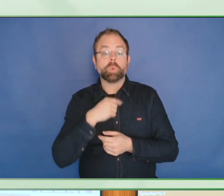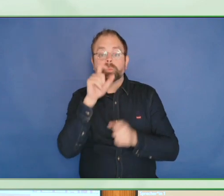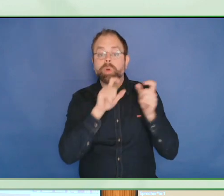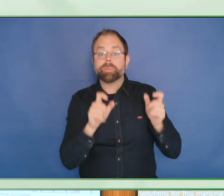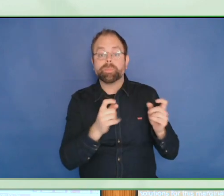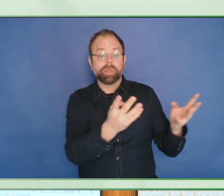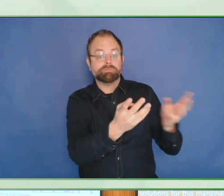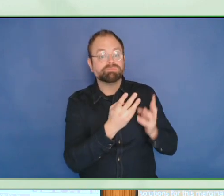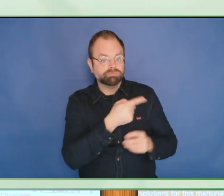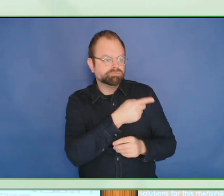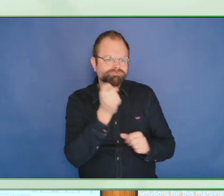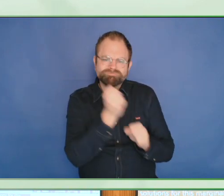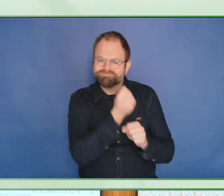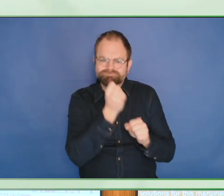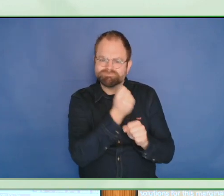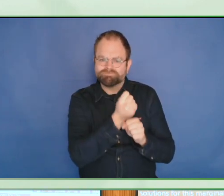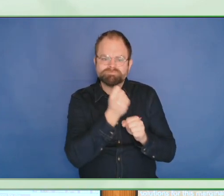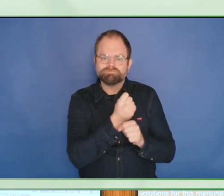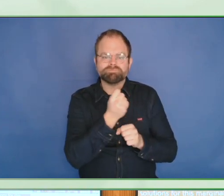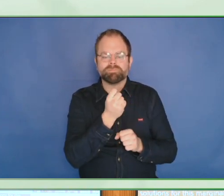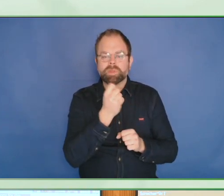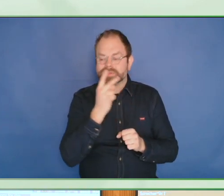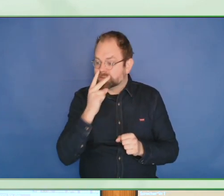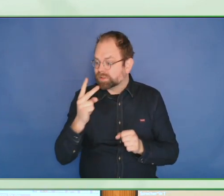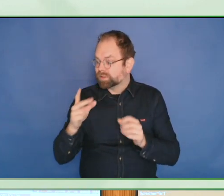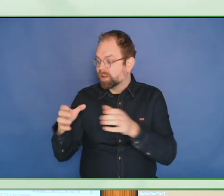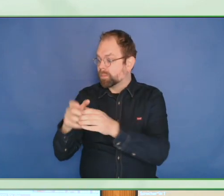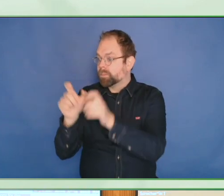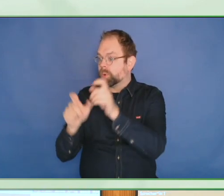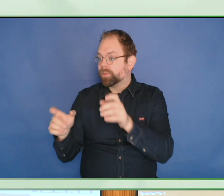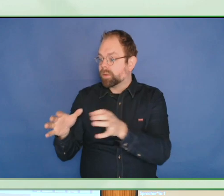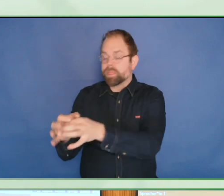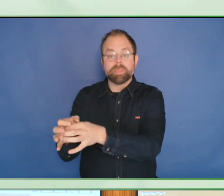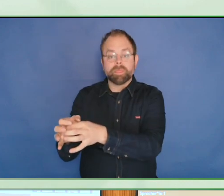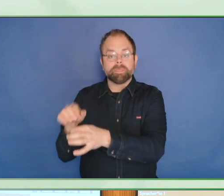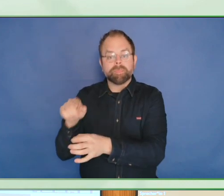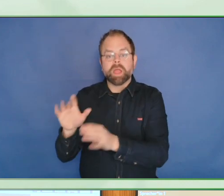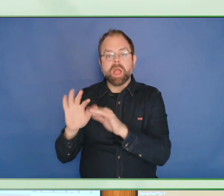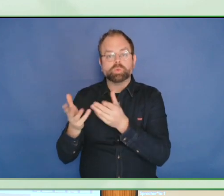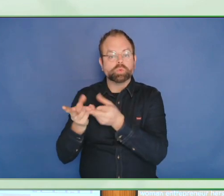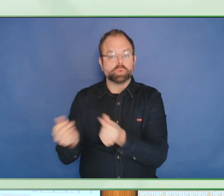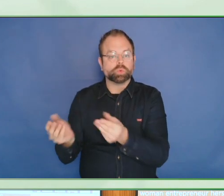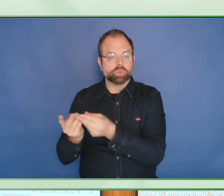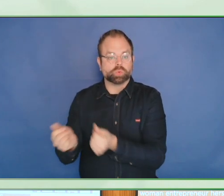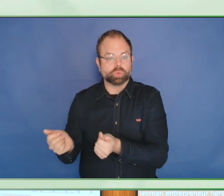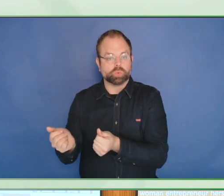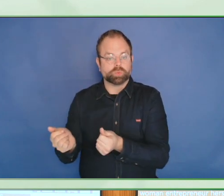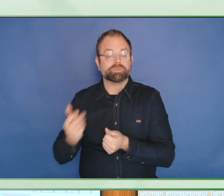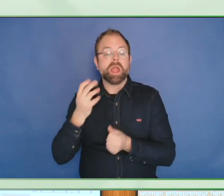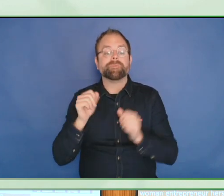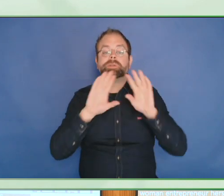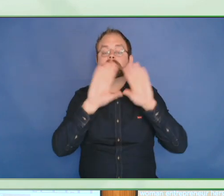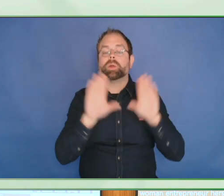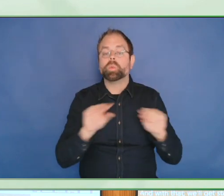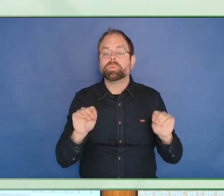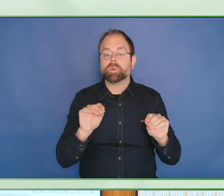Awardees, and we'll also hear from a woman entrepreneur herself. And with that, we'll get started. I'm from Youth for